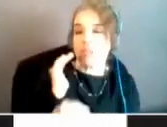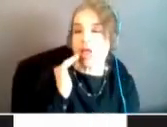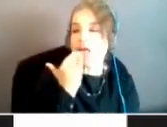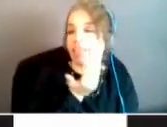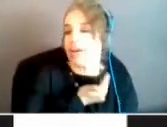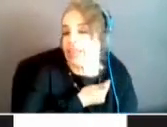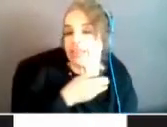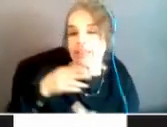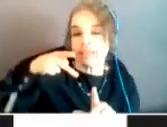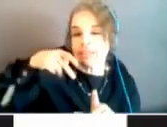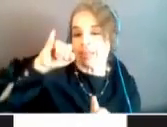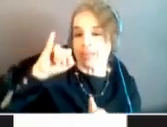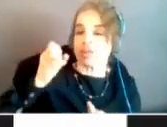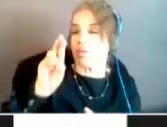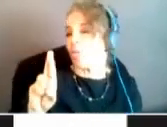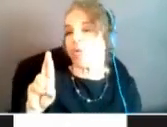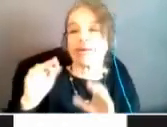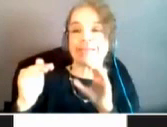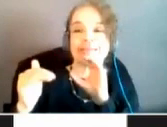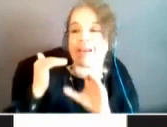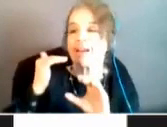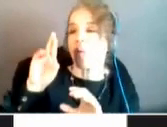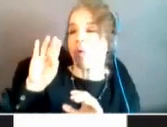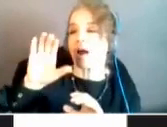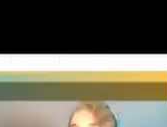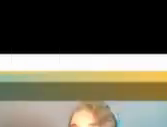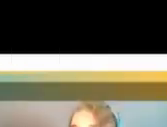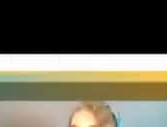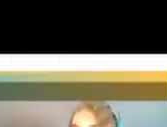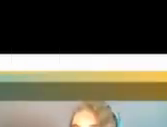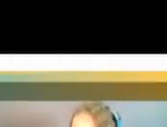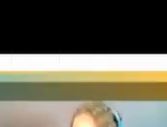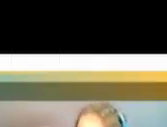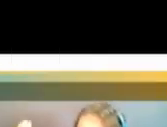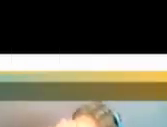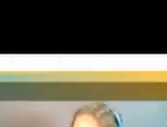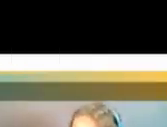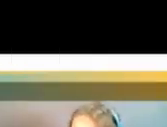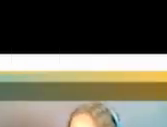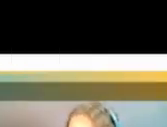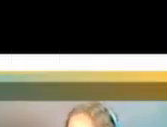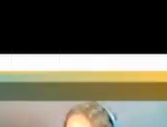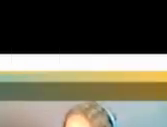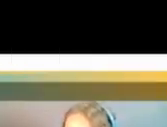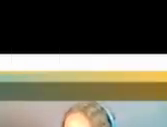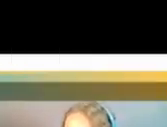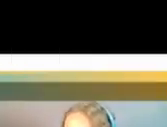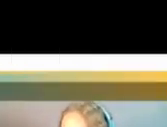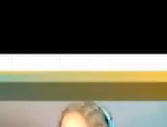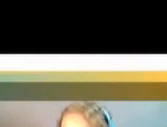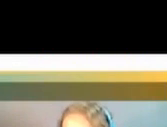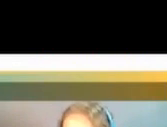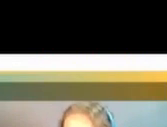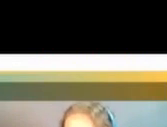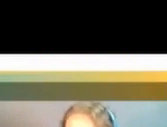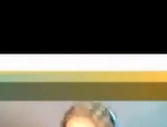at pei@ruhealth.org, or you can email Rebecca or I directly to get that information. Okay, Maria has a question. Please,